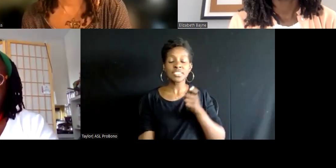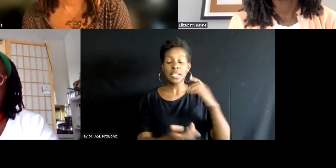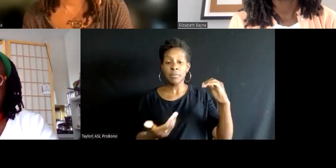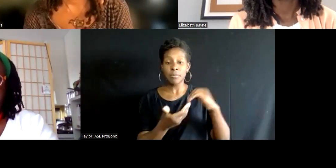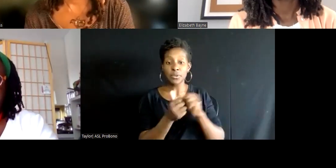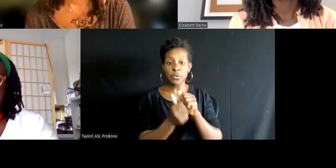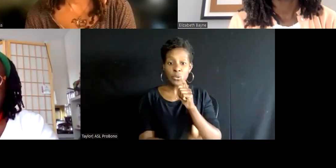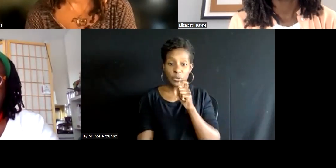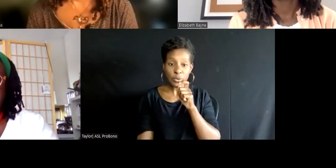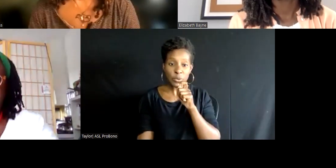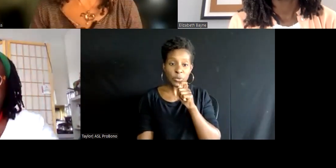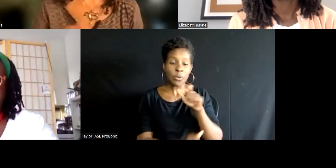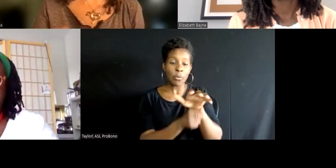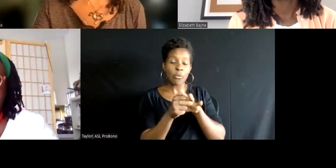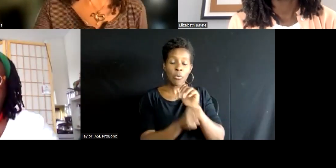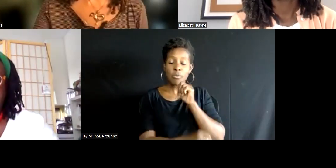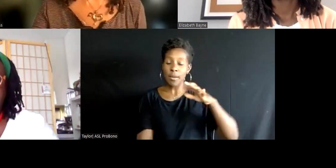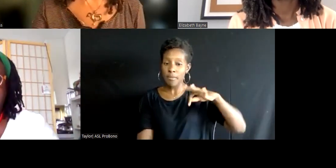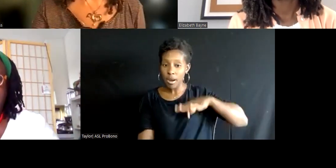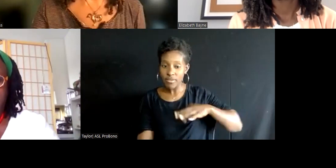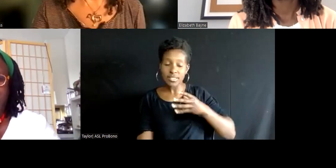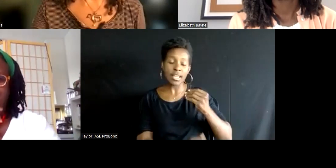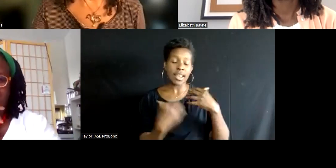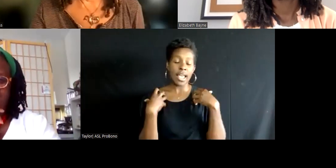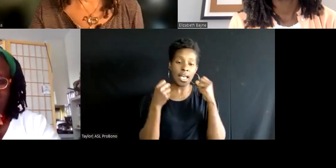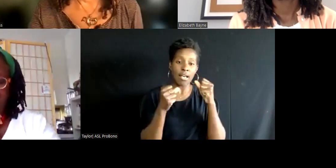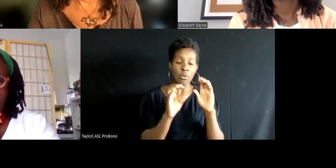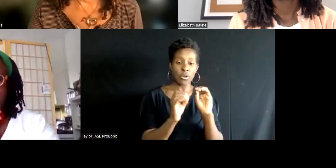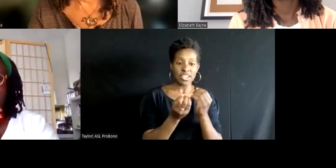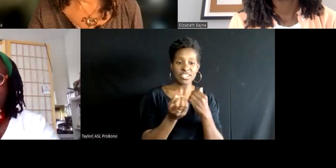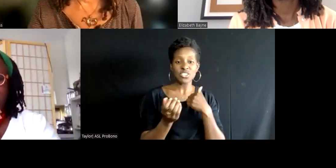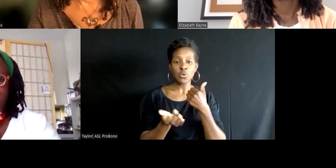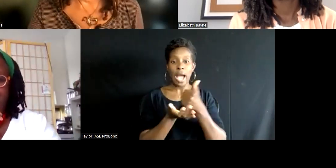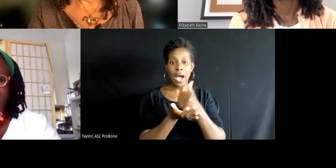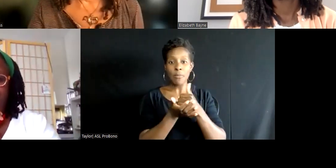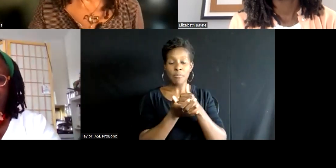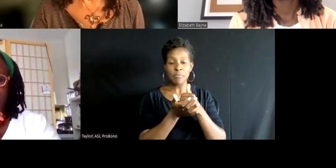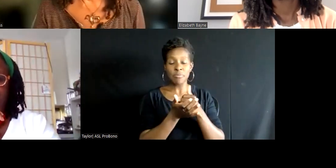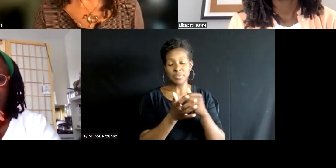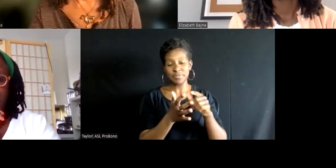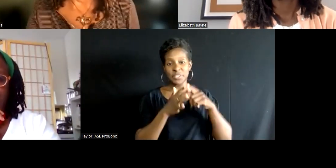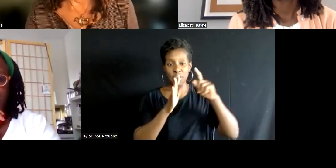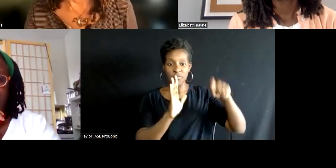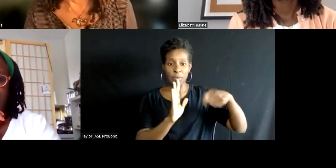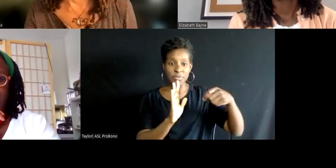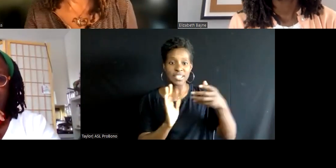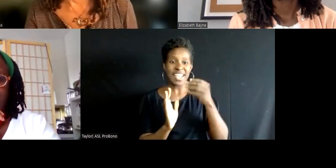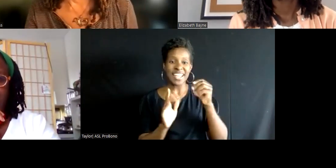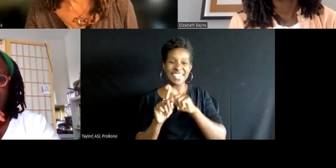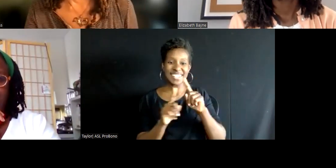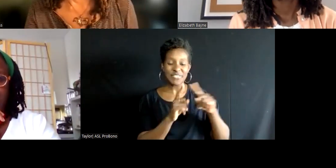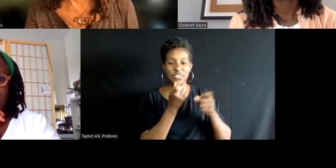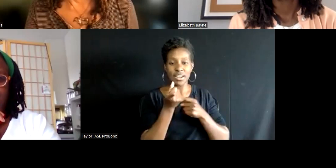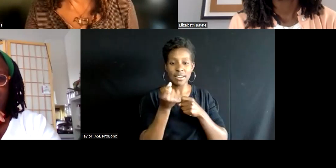local nonprofits and health organizations to develop films and public education campaigns that motivate and